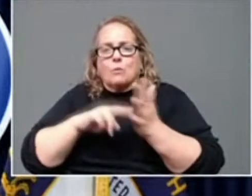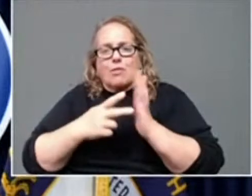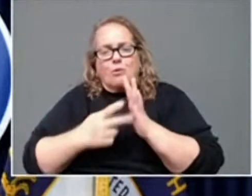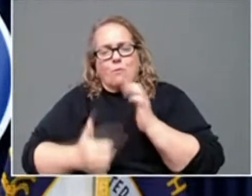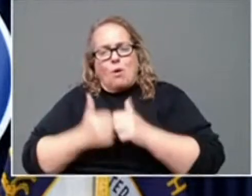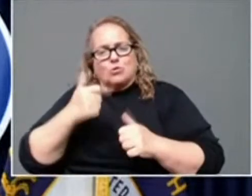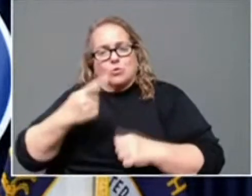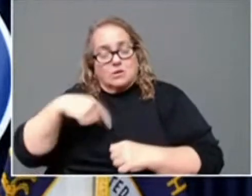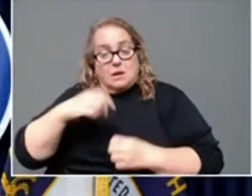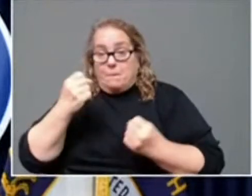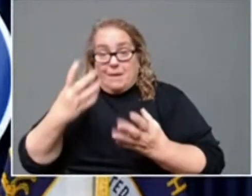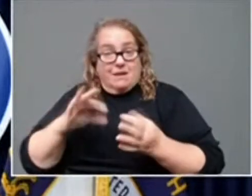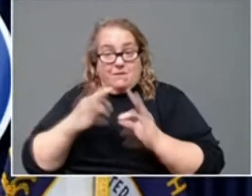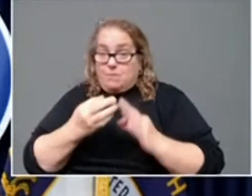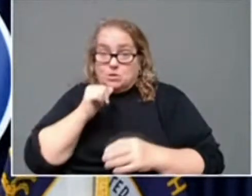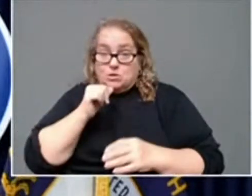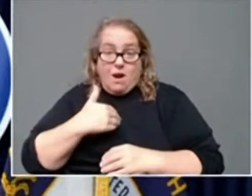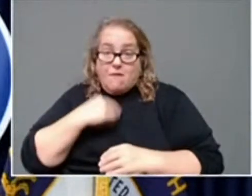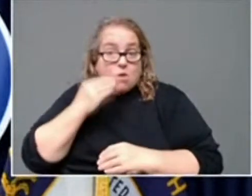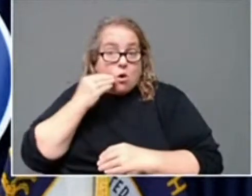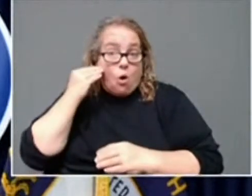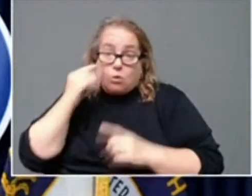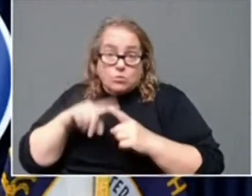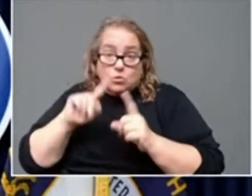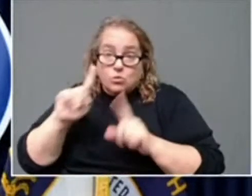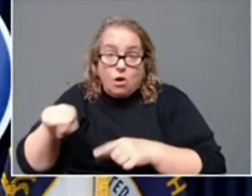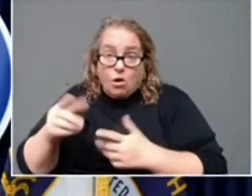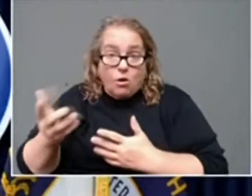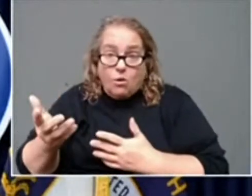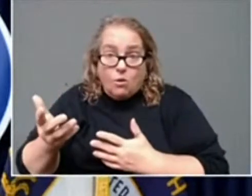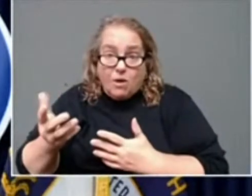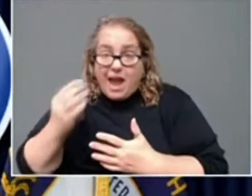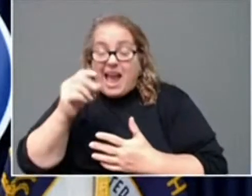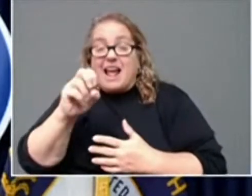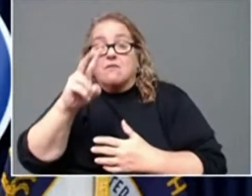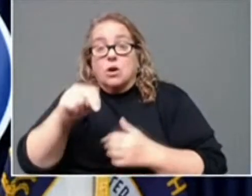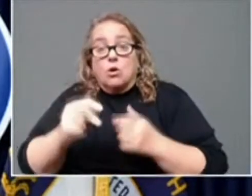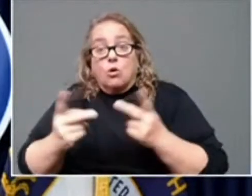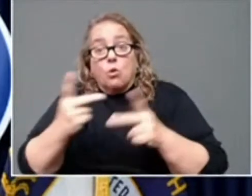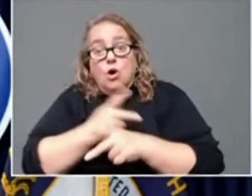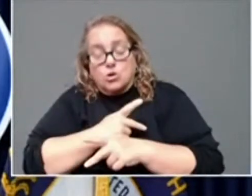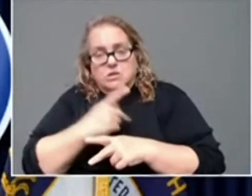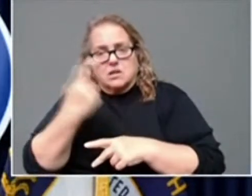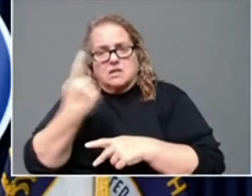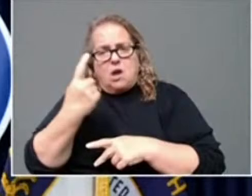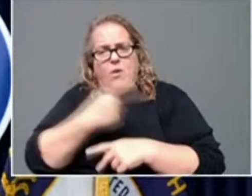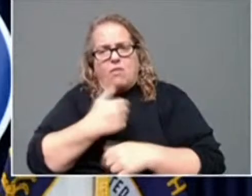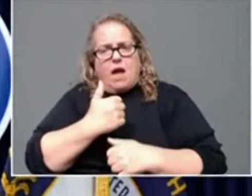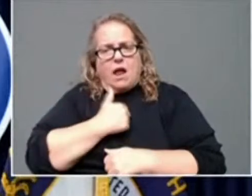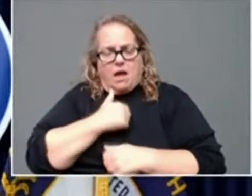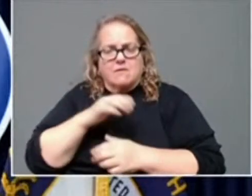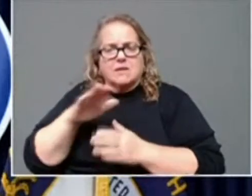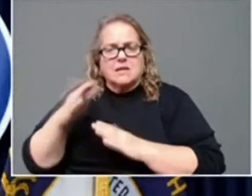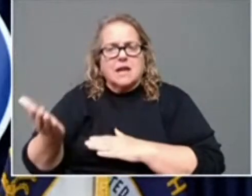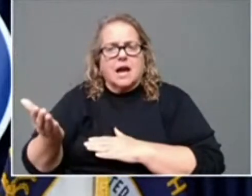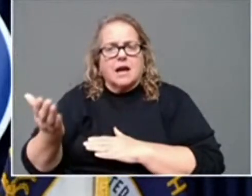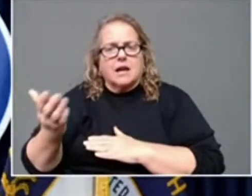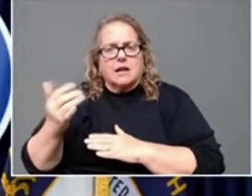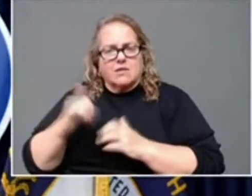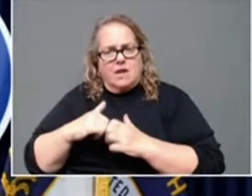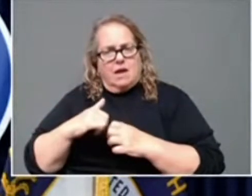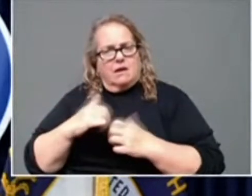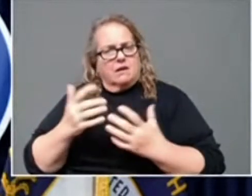don't have a home to go to, or even worse, they've lost someone they love who made their family whole.